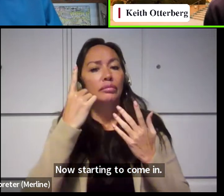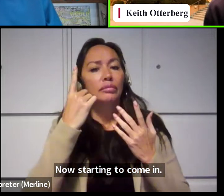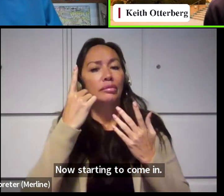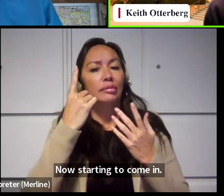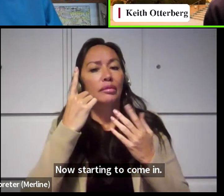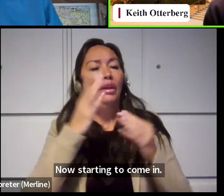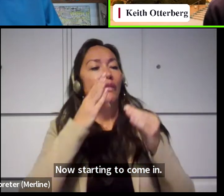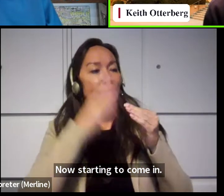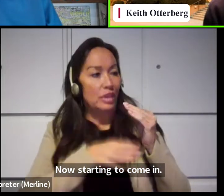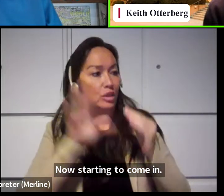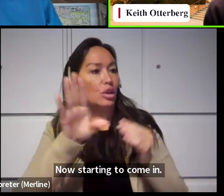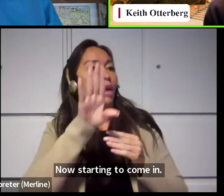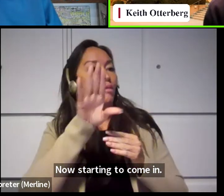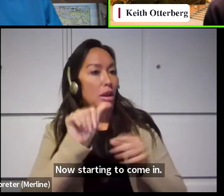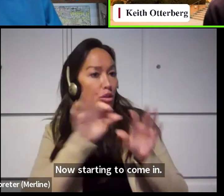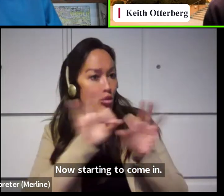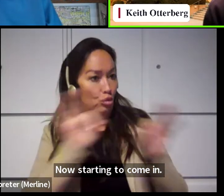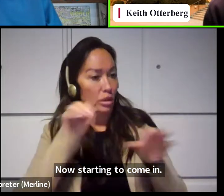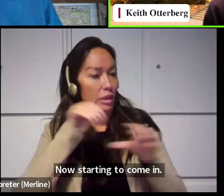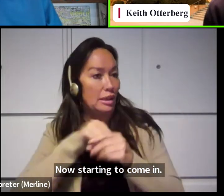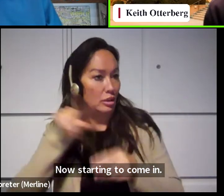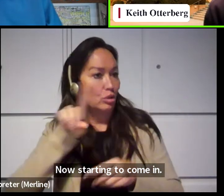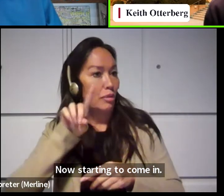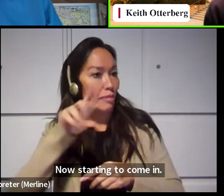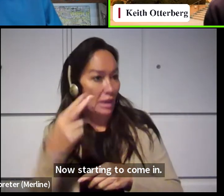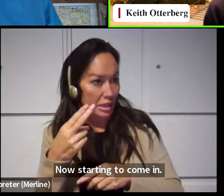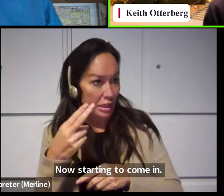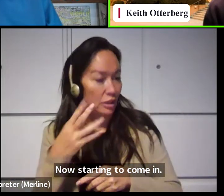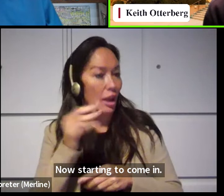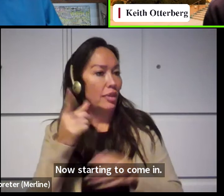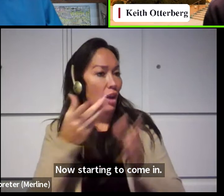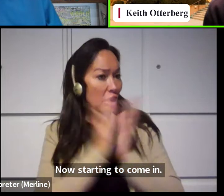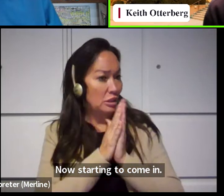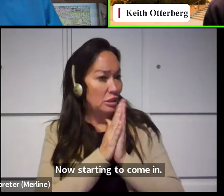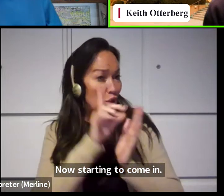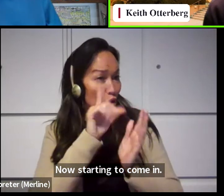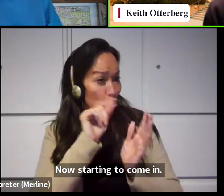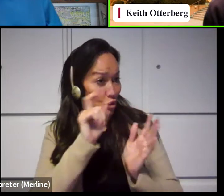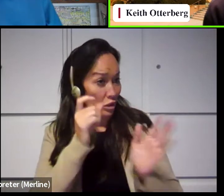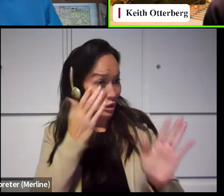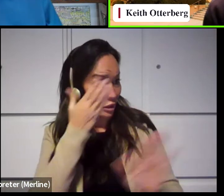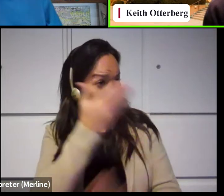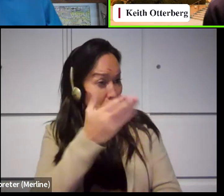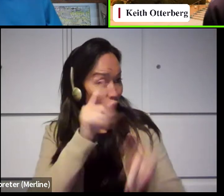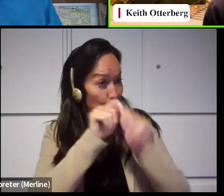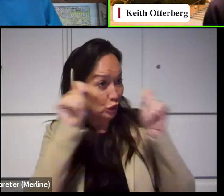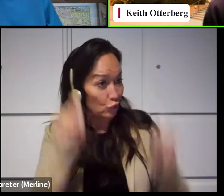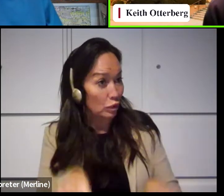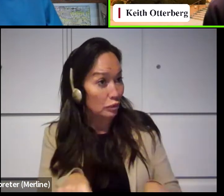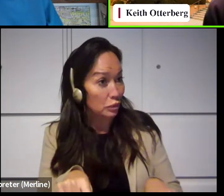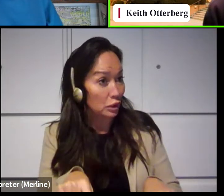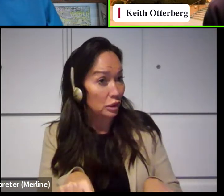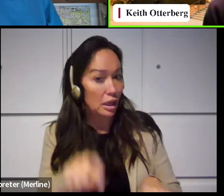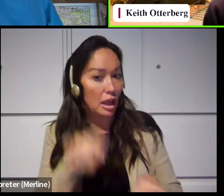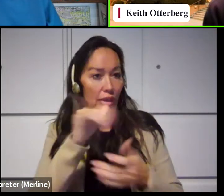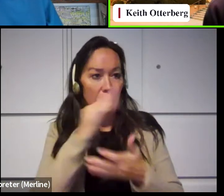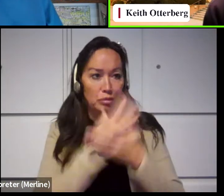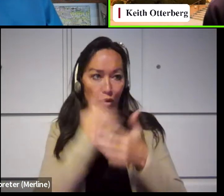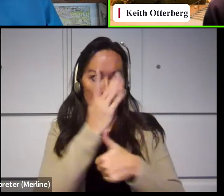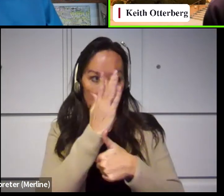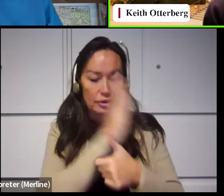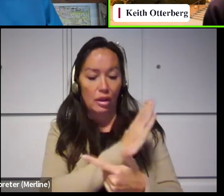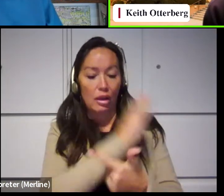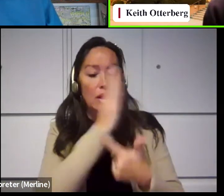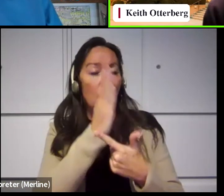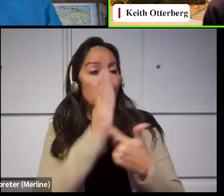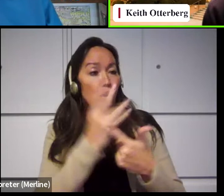completed their bachelor's degree at Dominguez Hills, and they're asking if they need to submit their transcript. That's part 1. Then part 2, is there